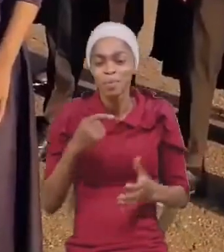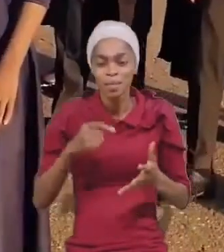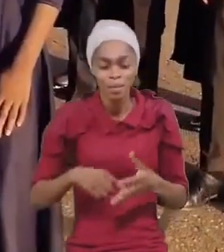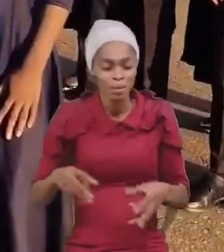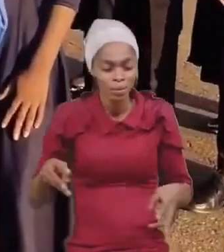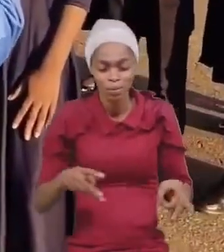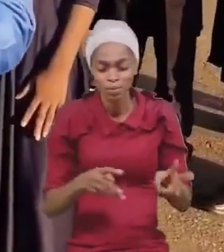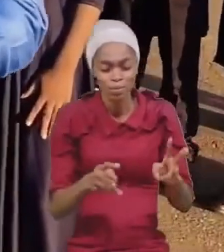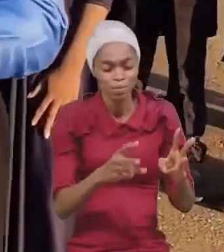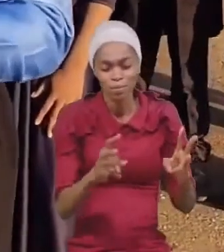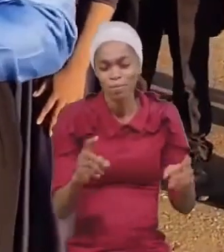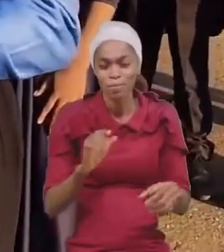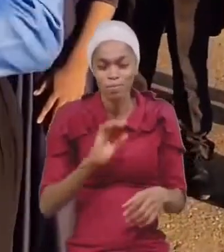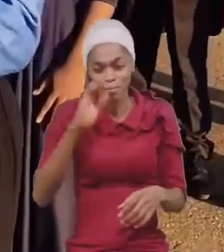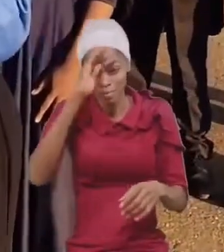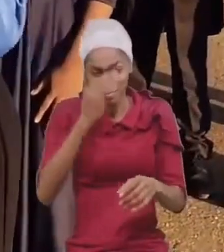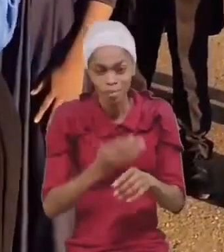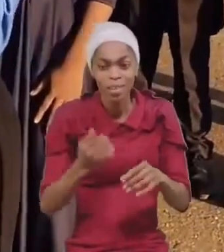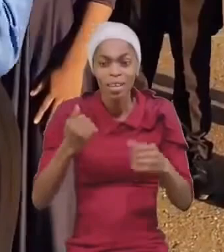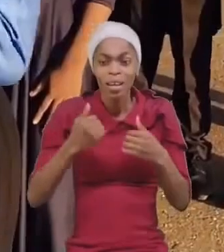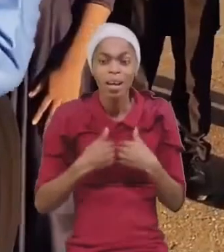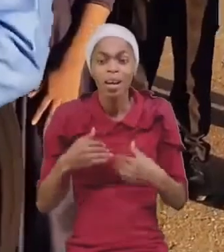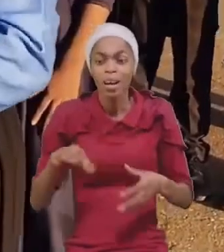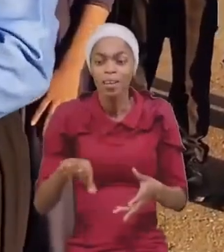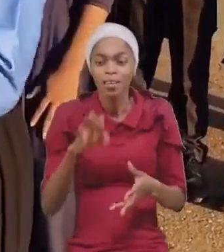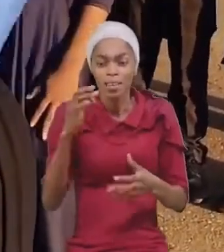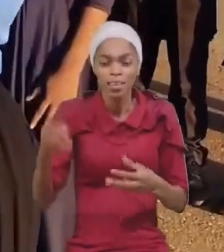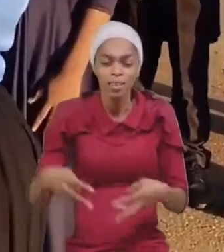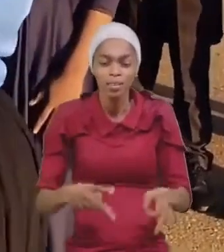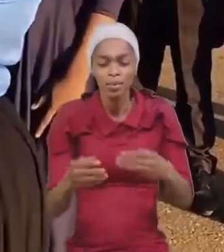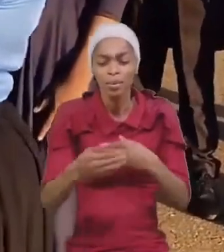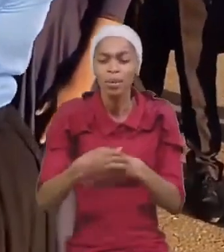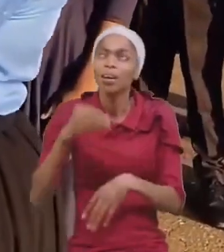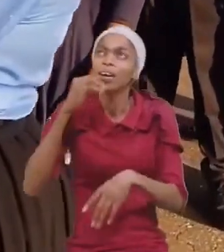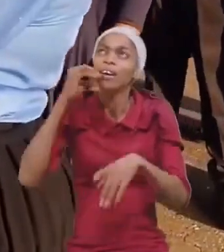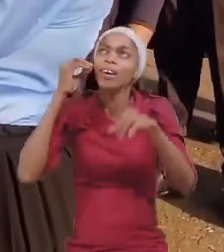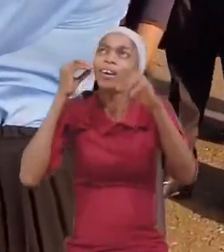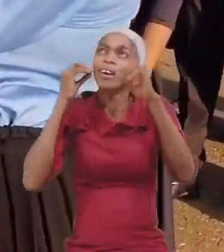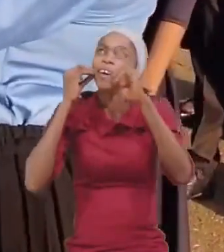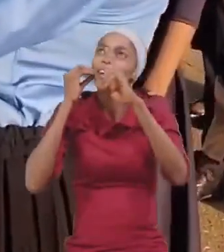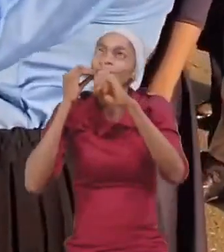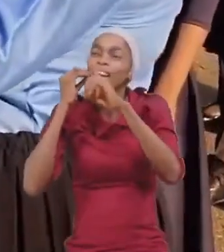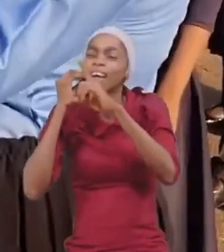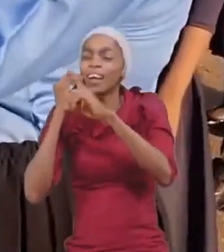This wayward son has found his way back home.